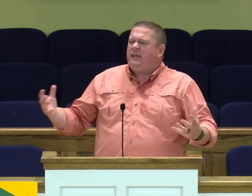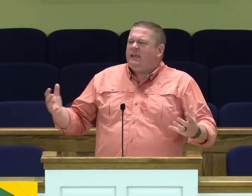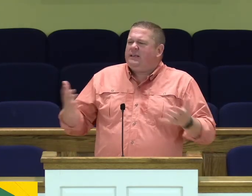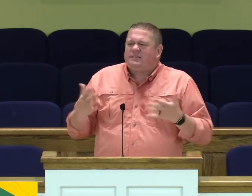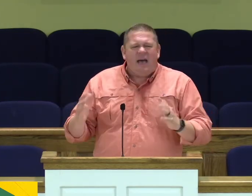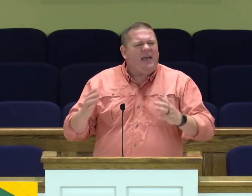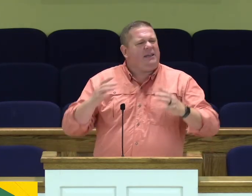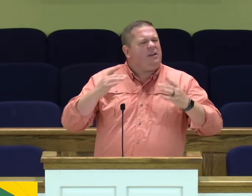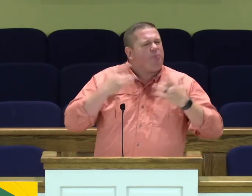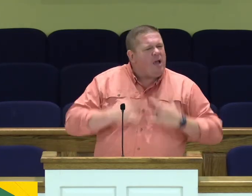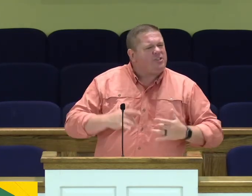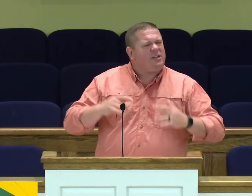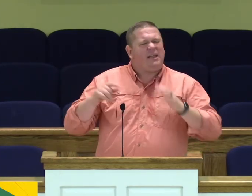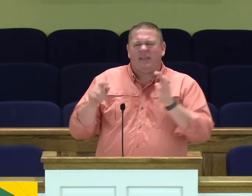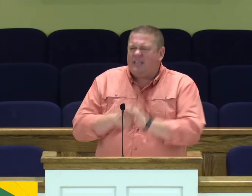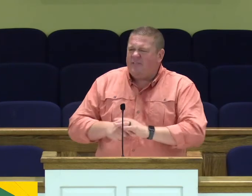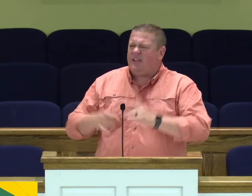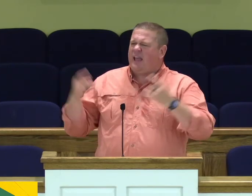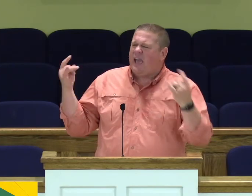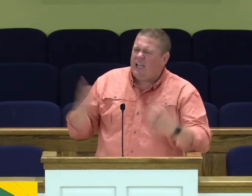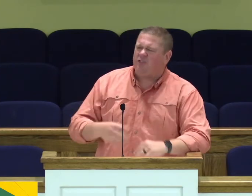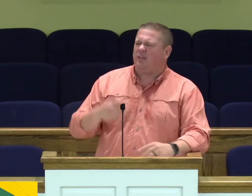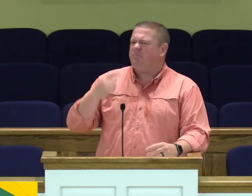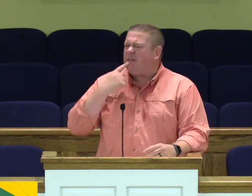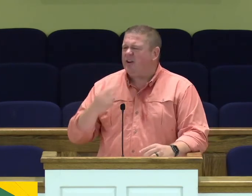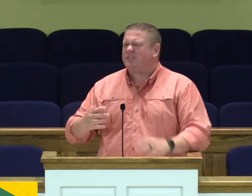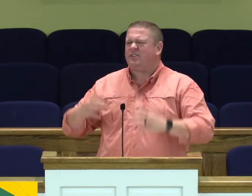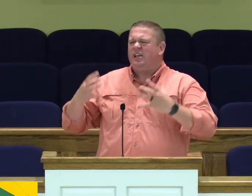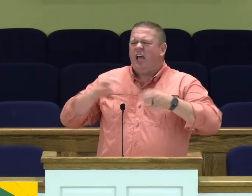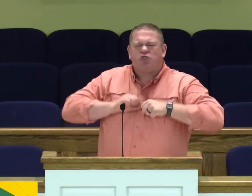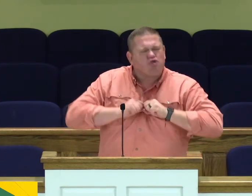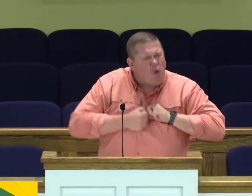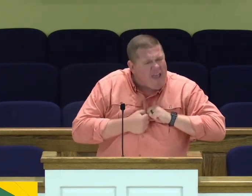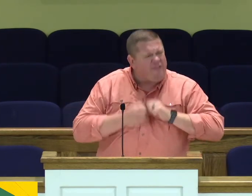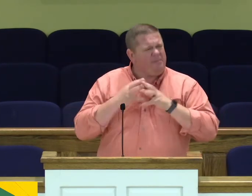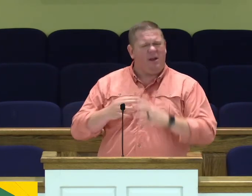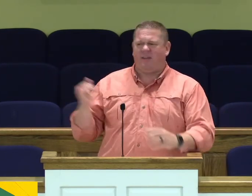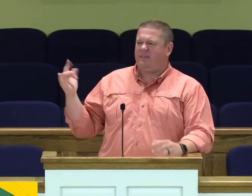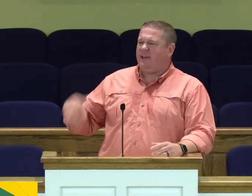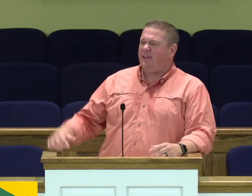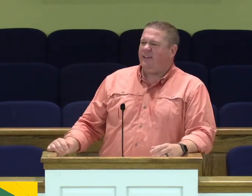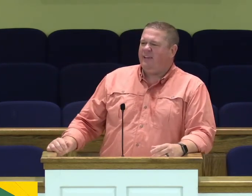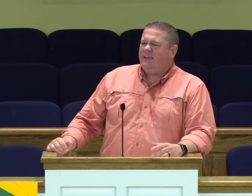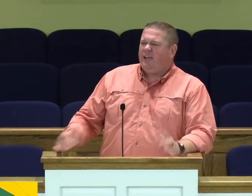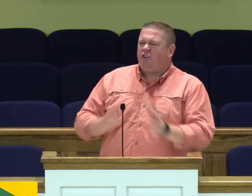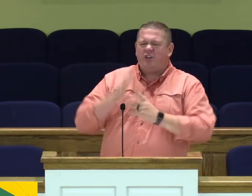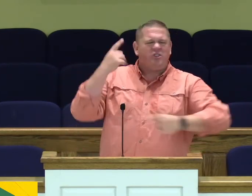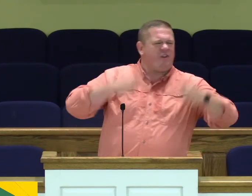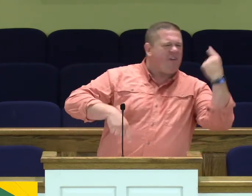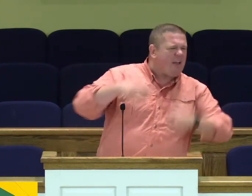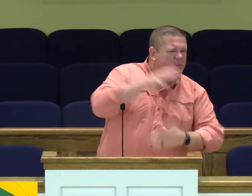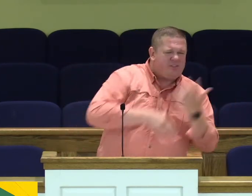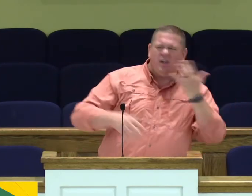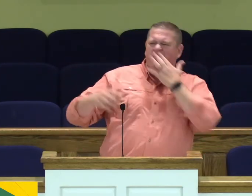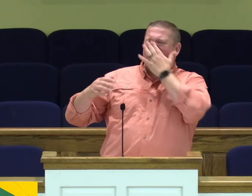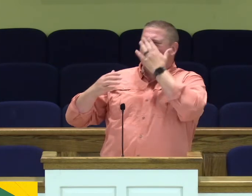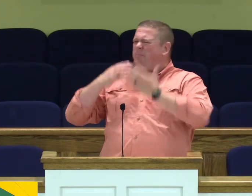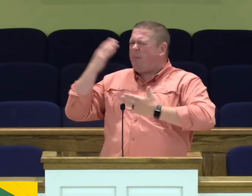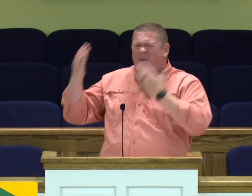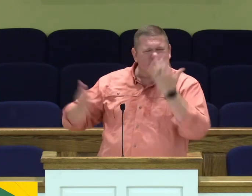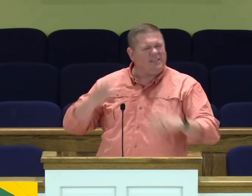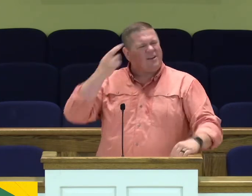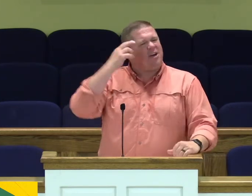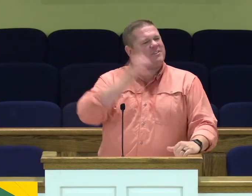much anxiety and depression and negativity and hatred and bitterness and strife in America today. And Christians are fighting with each other, and